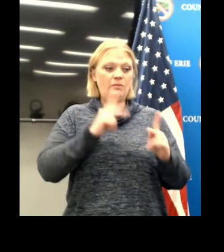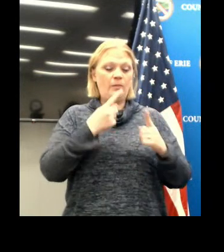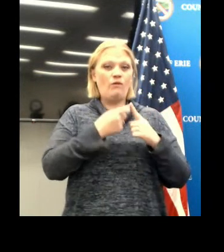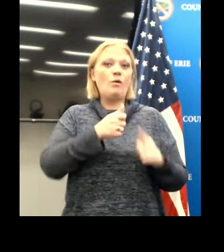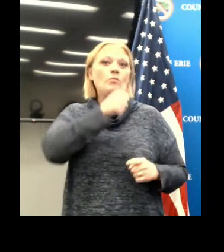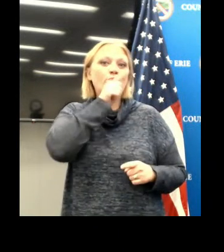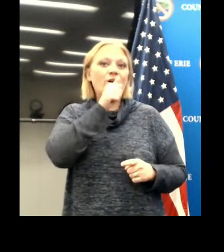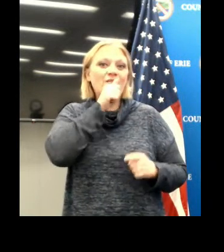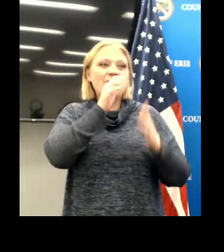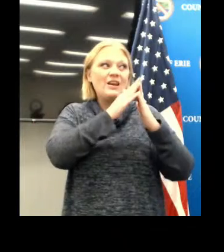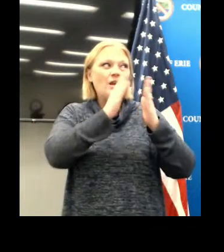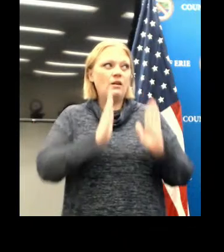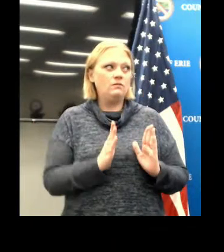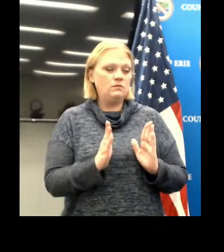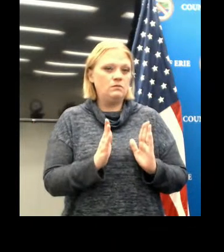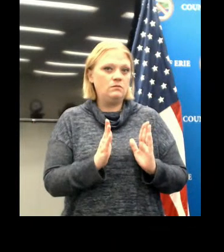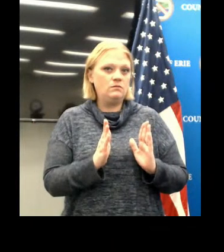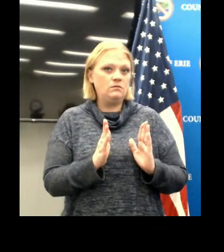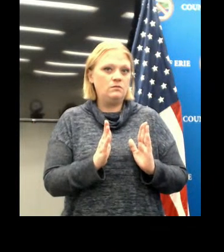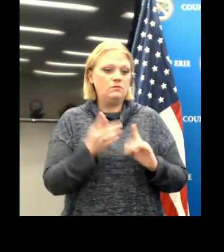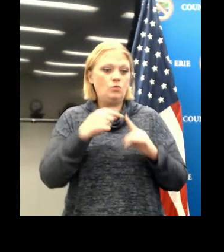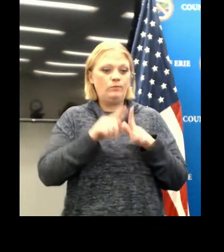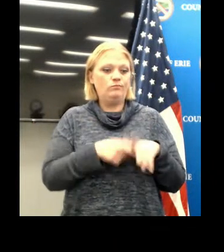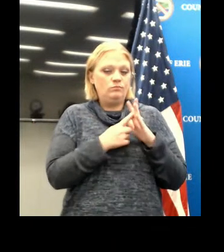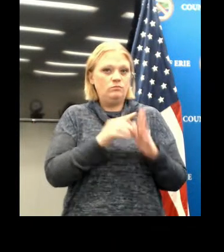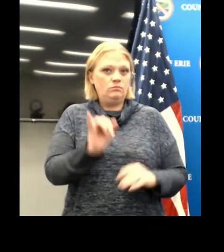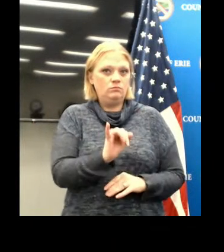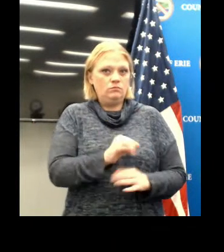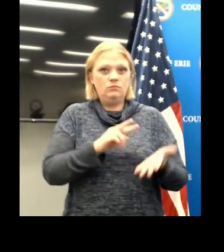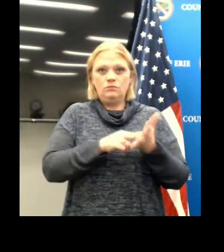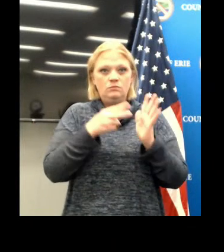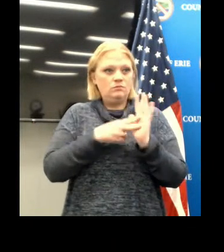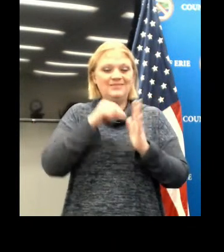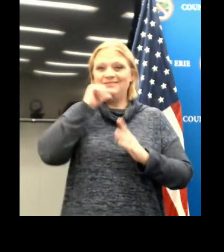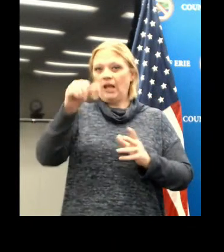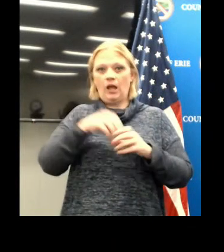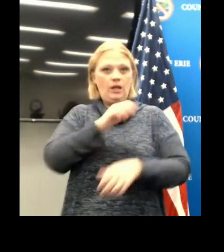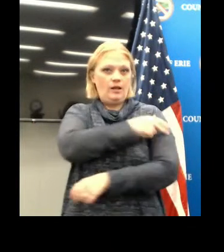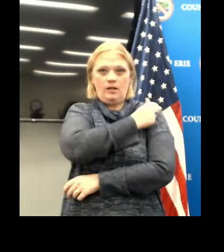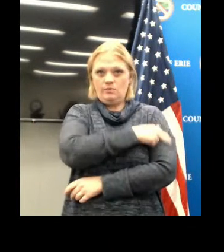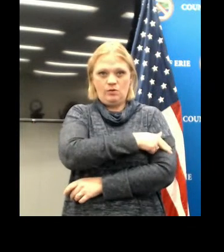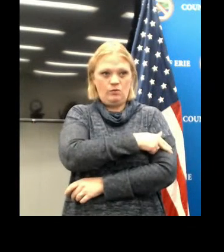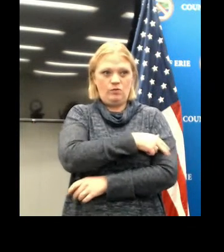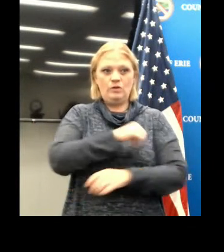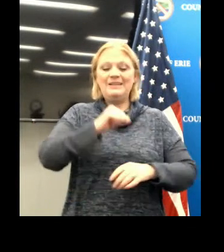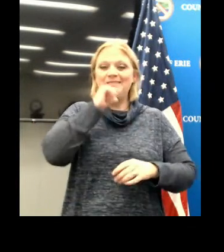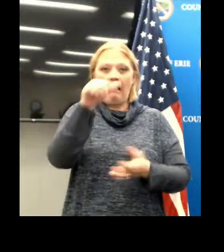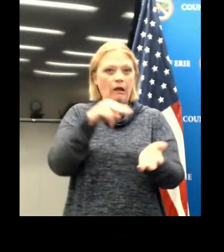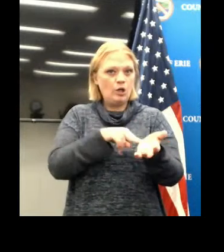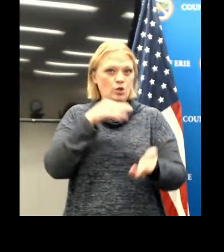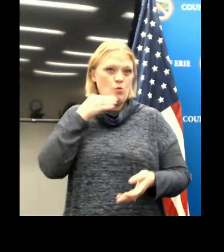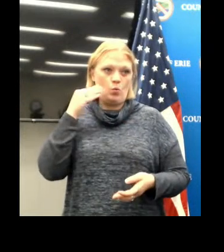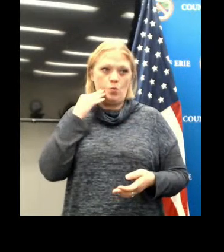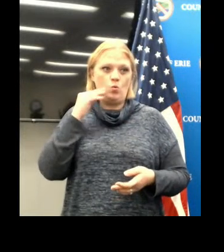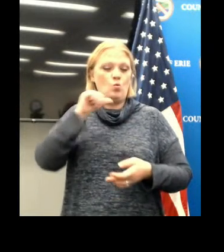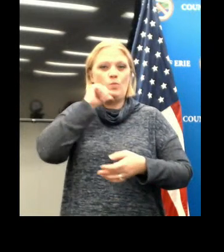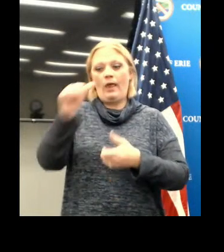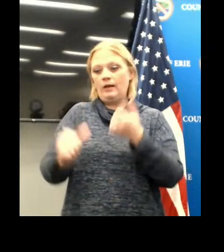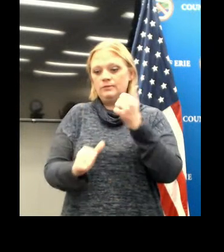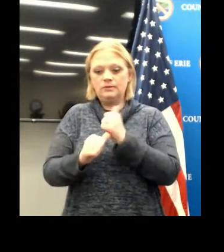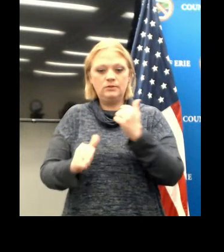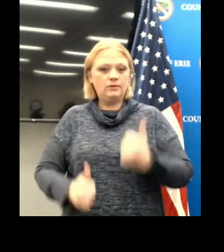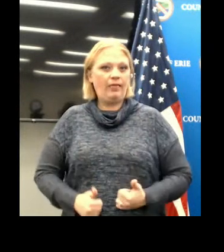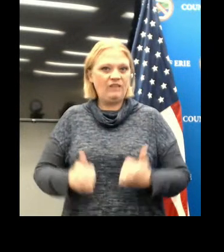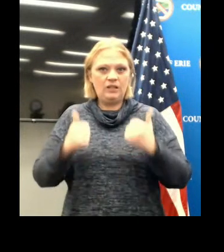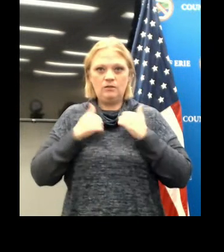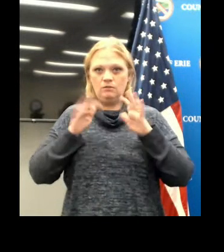residence at the time of the initial infection, which means they were not in a hospital, they were not in a nursing home, they were not in an assisted living